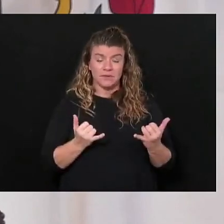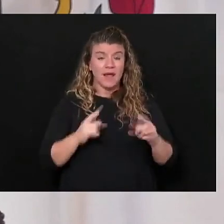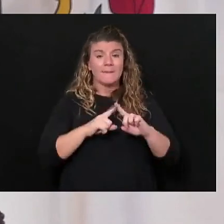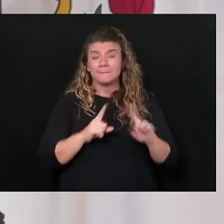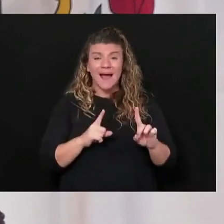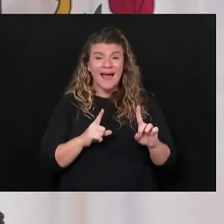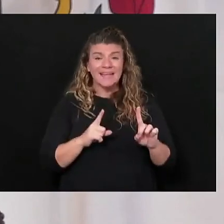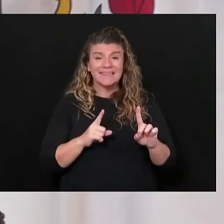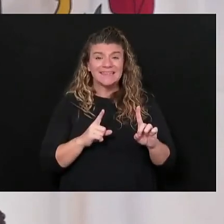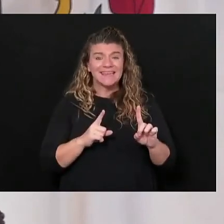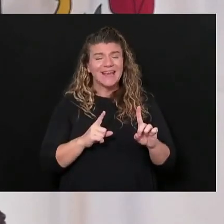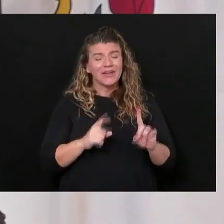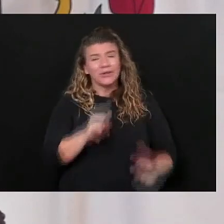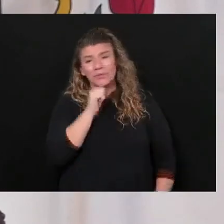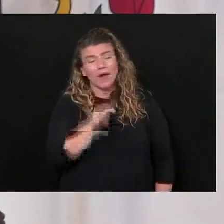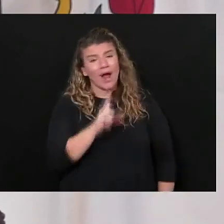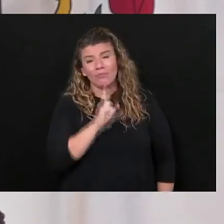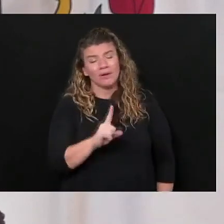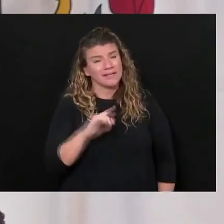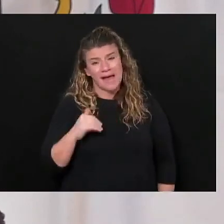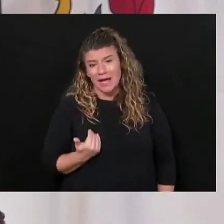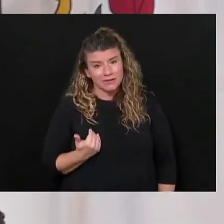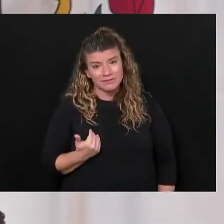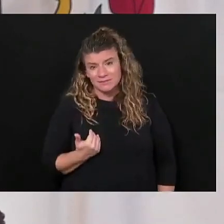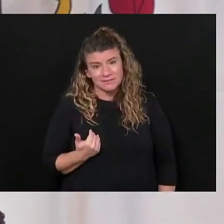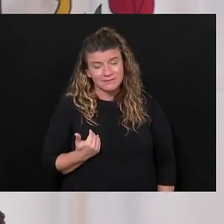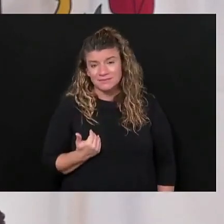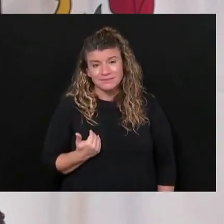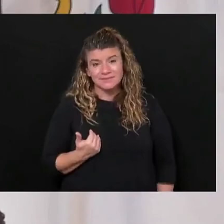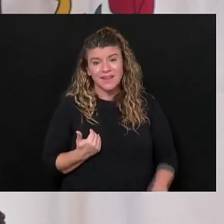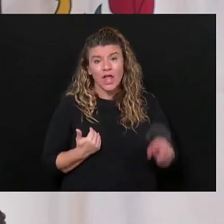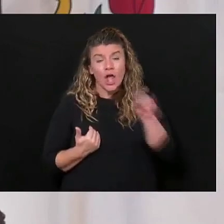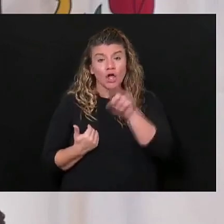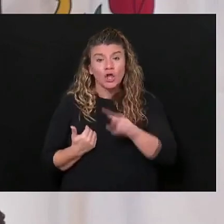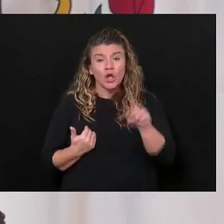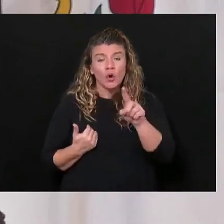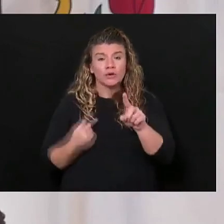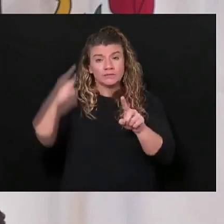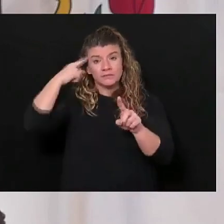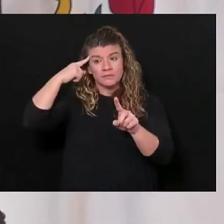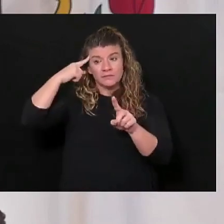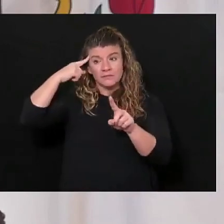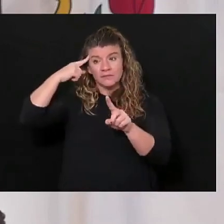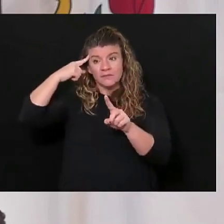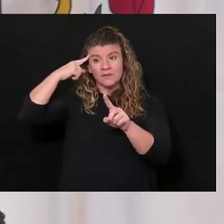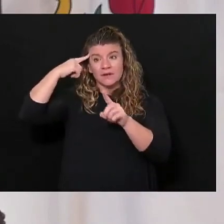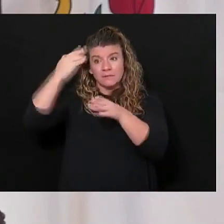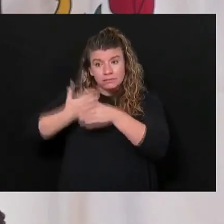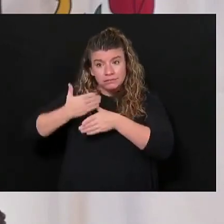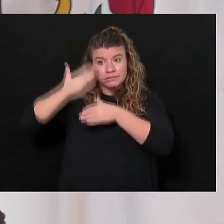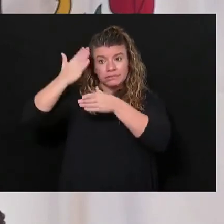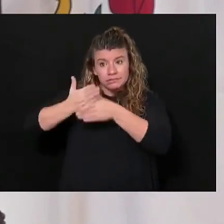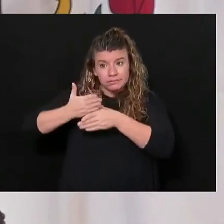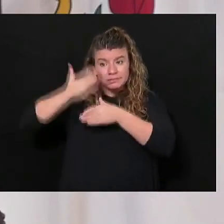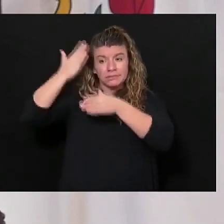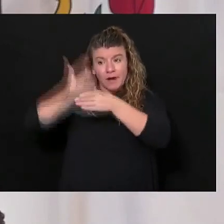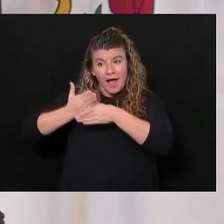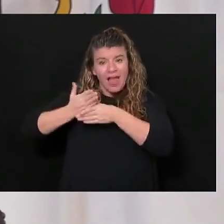you're not really tired. You have made yourself mentally tired and everything, but if the